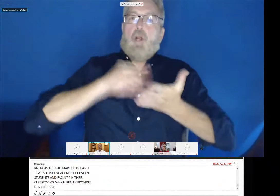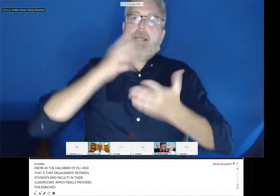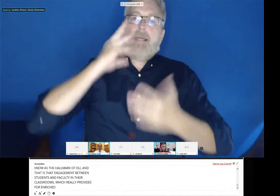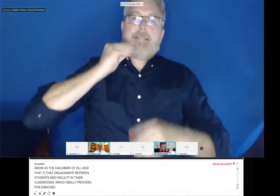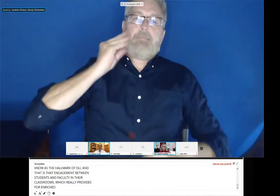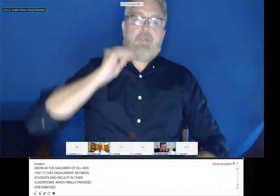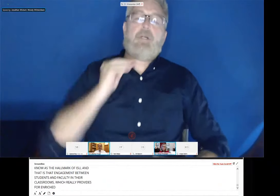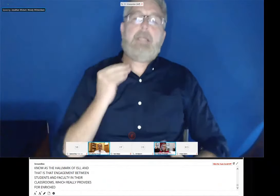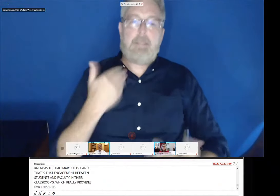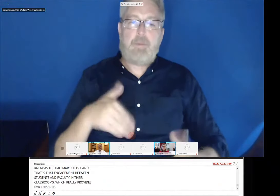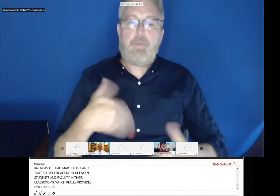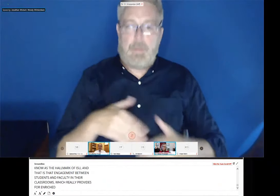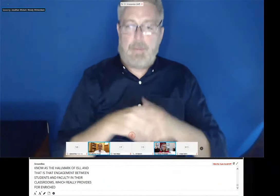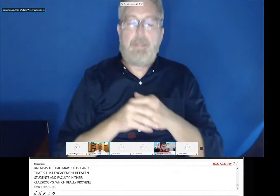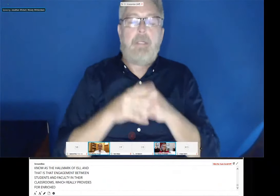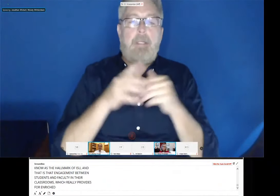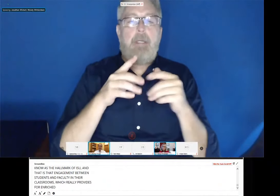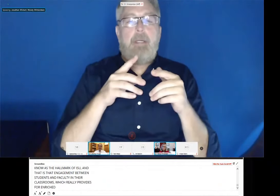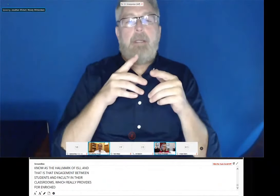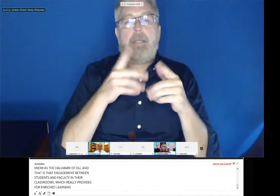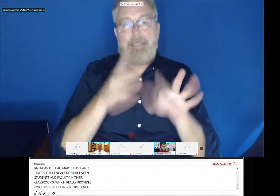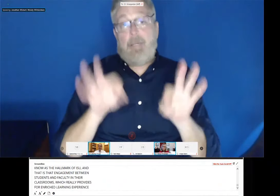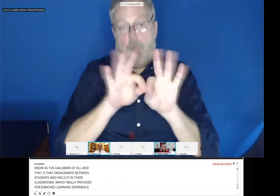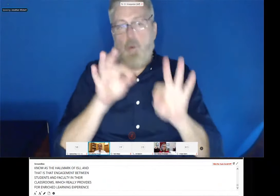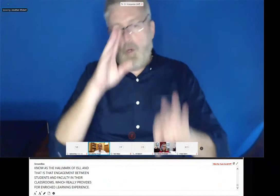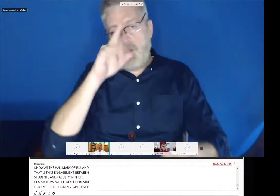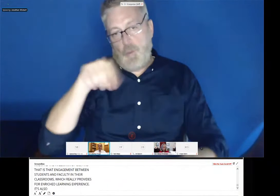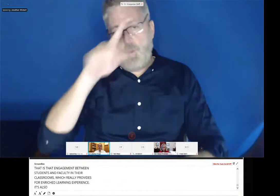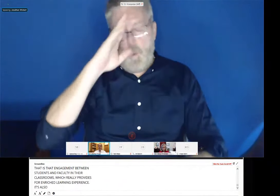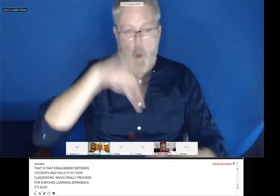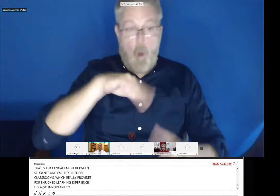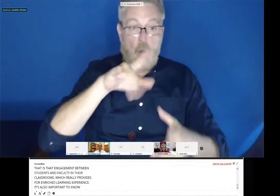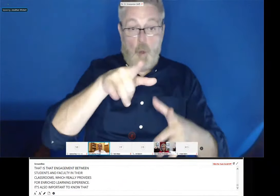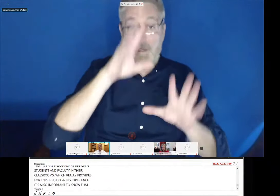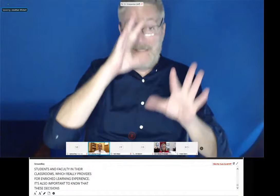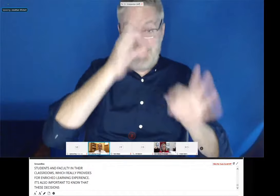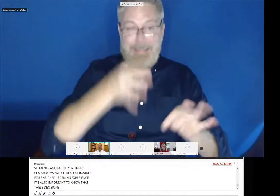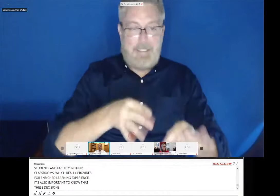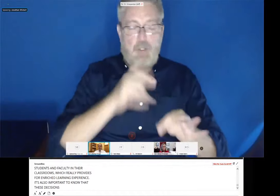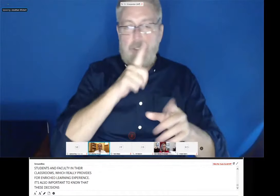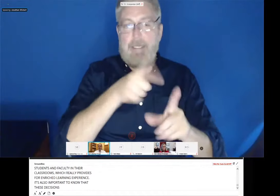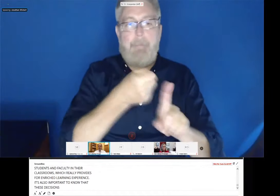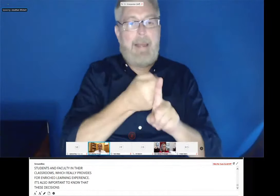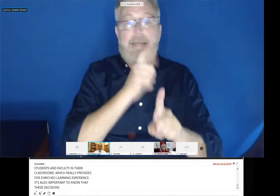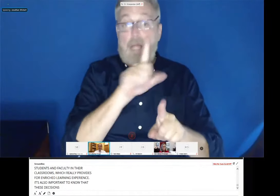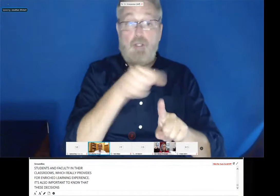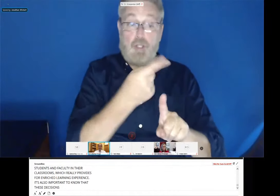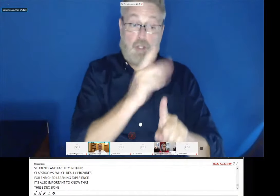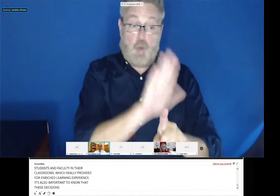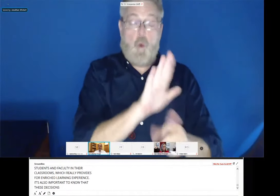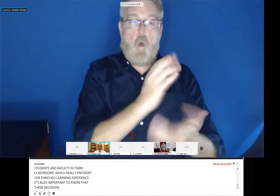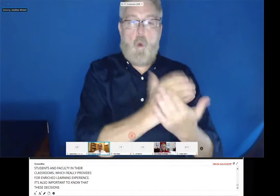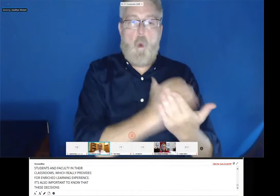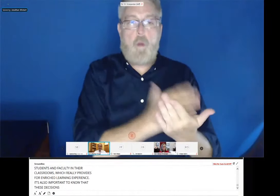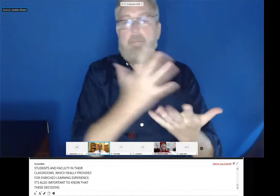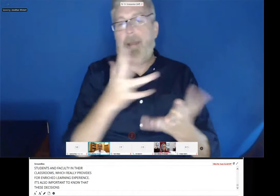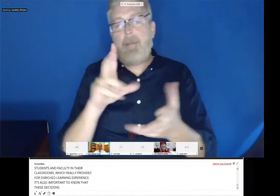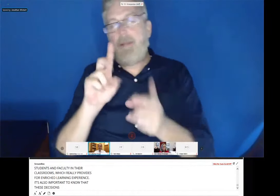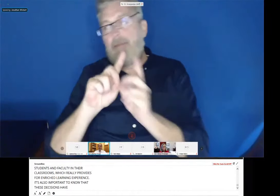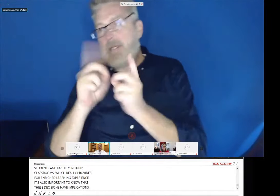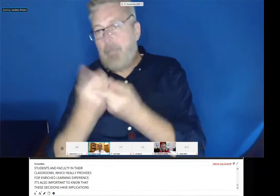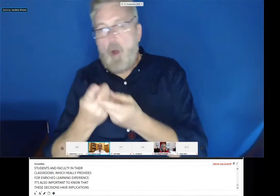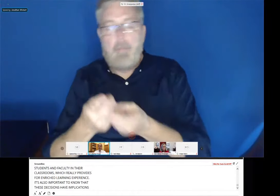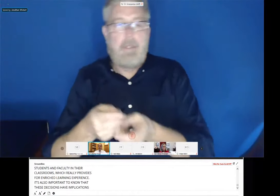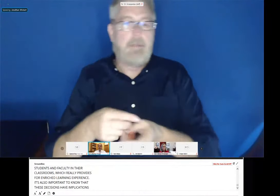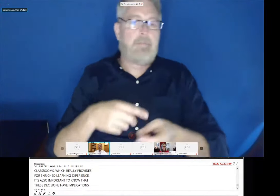It's also important to know that these decisions have implications beyond just the course. The department, the